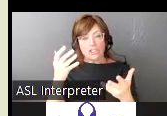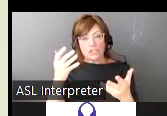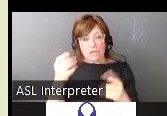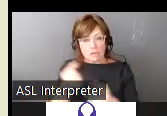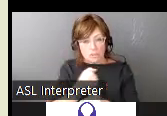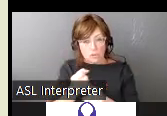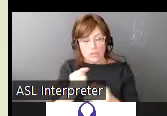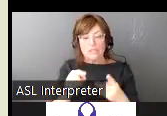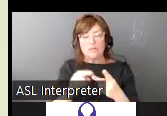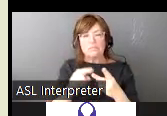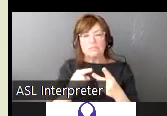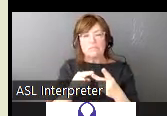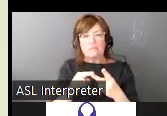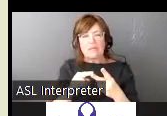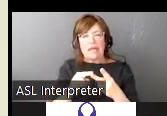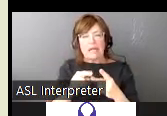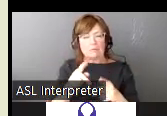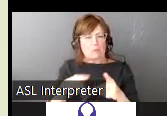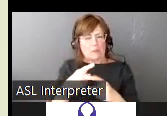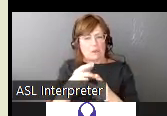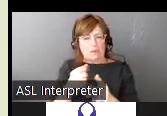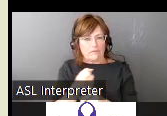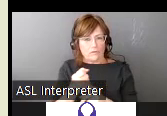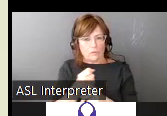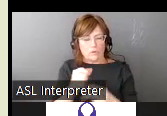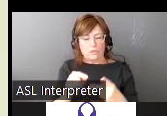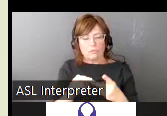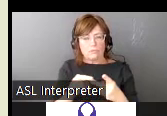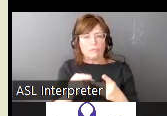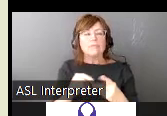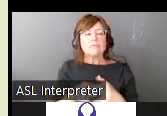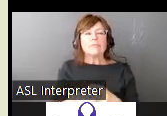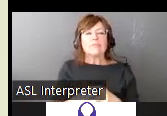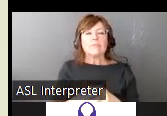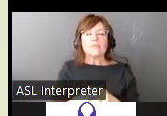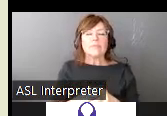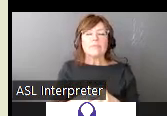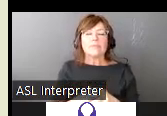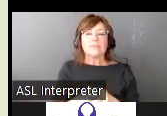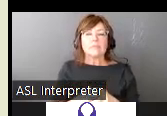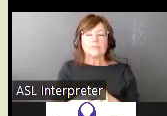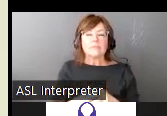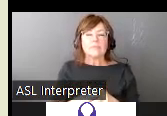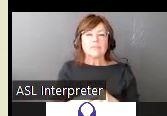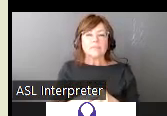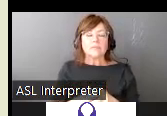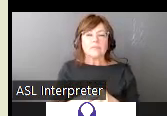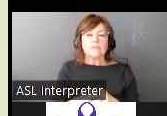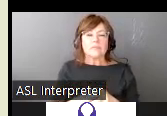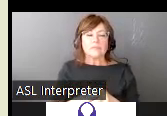data software to use for our data analysis for the qualitative data.